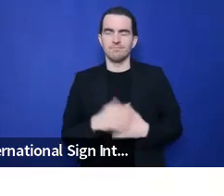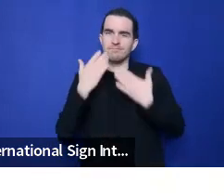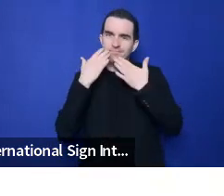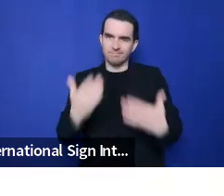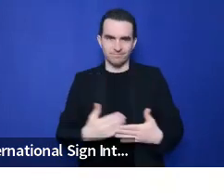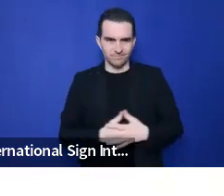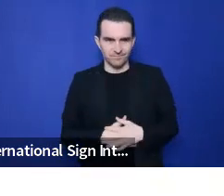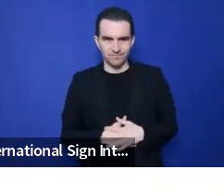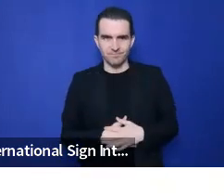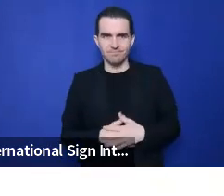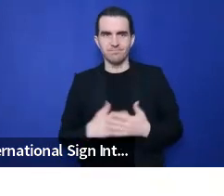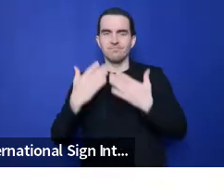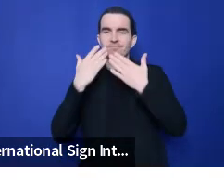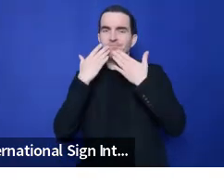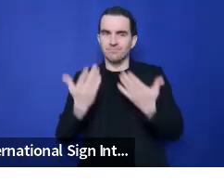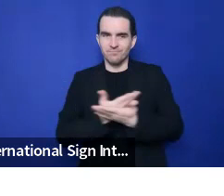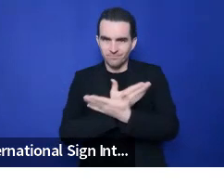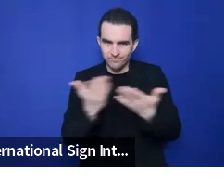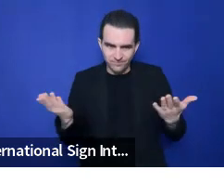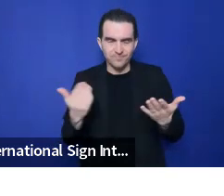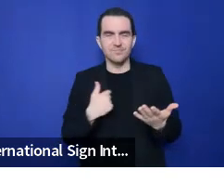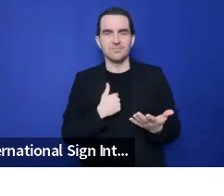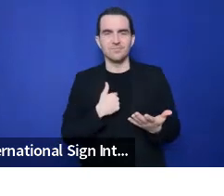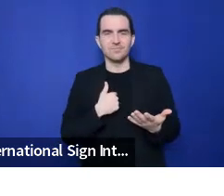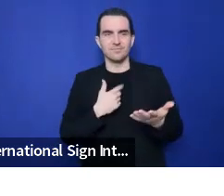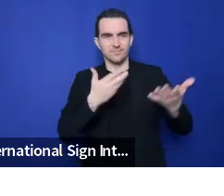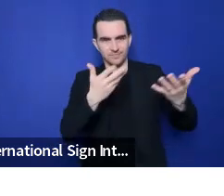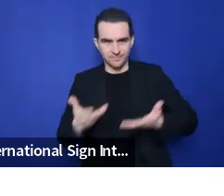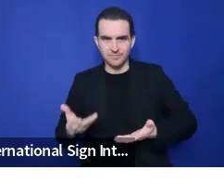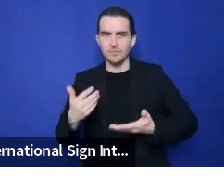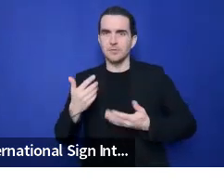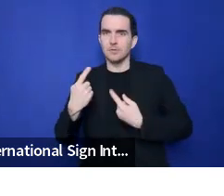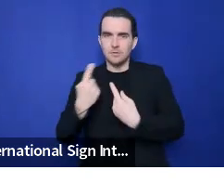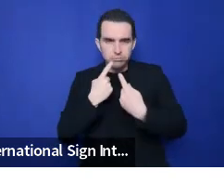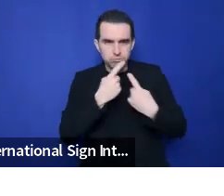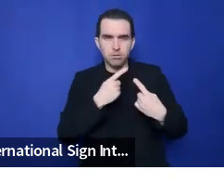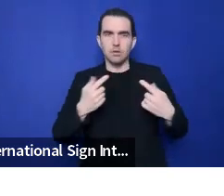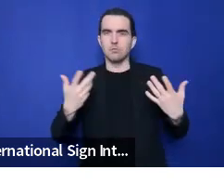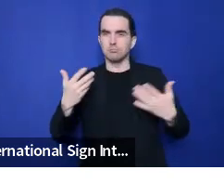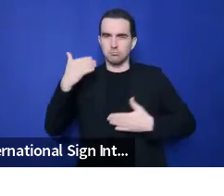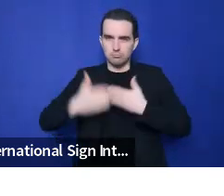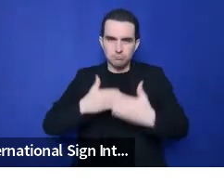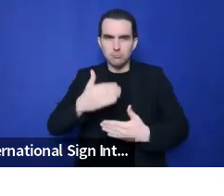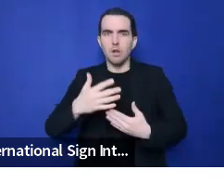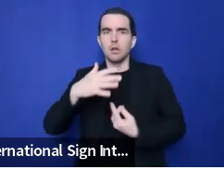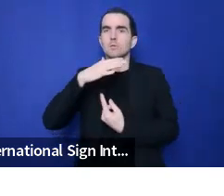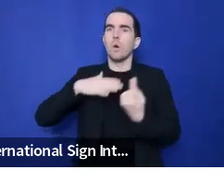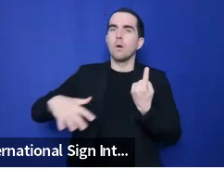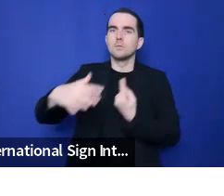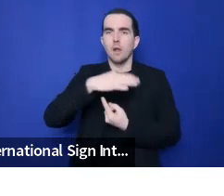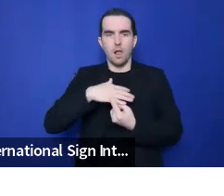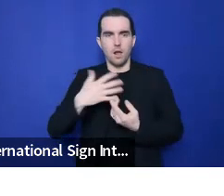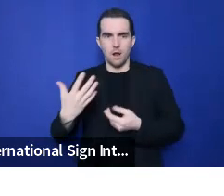But just to give a background about the country, Tonga is a small, open economy, largely dependent on remittances, development assistance,